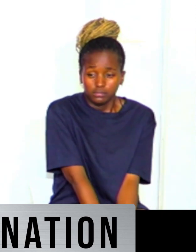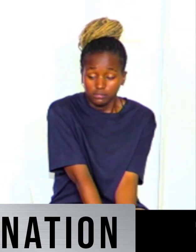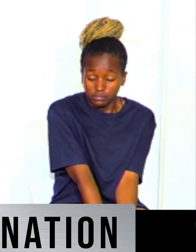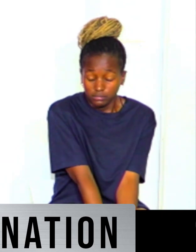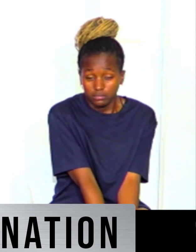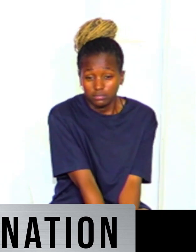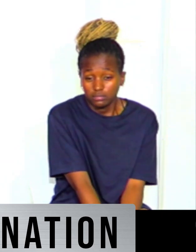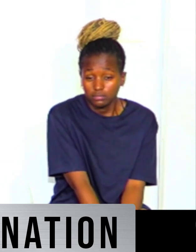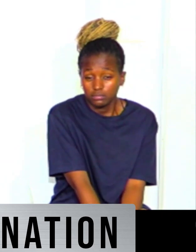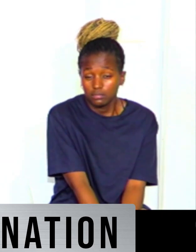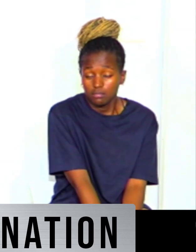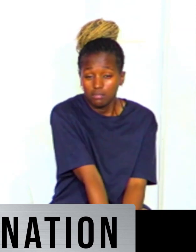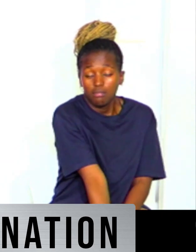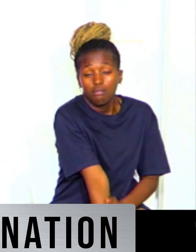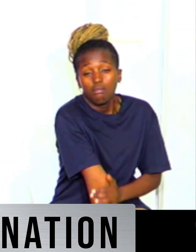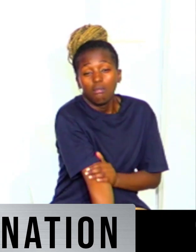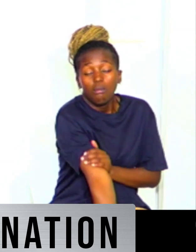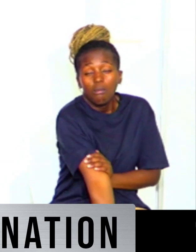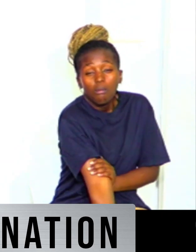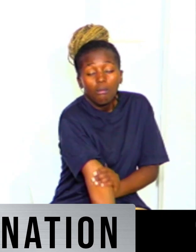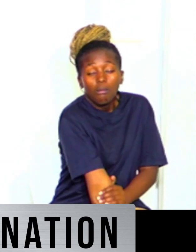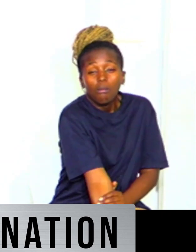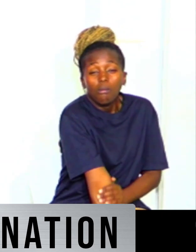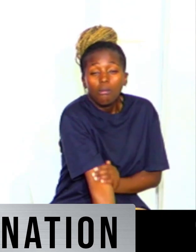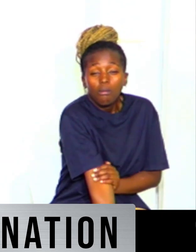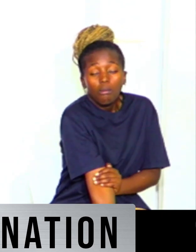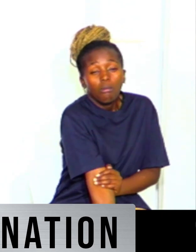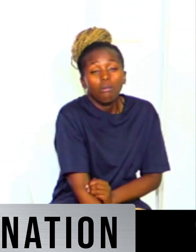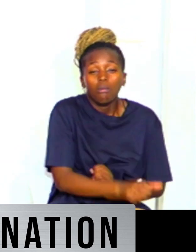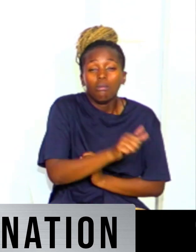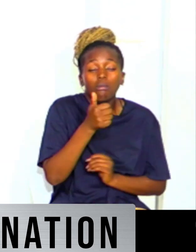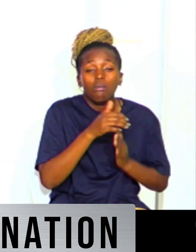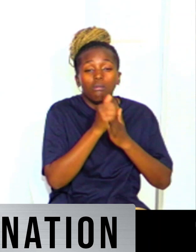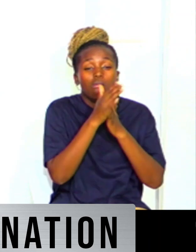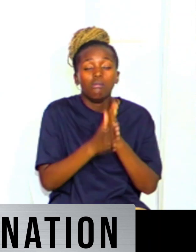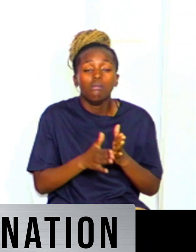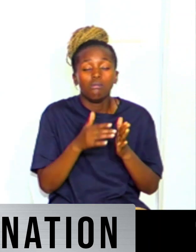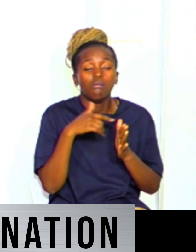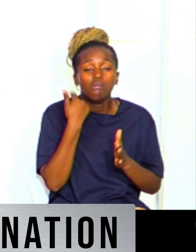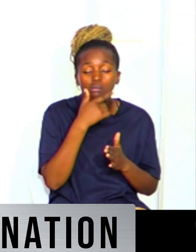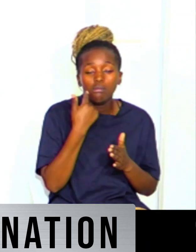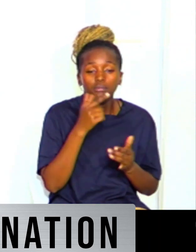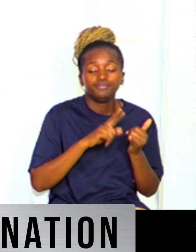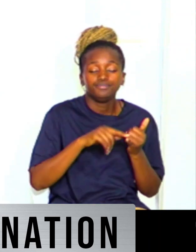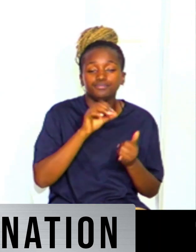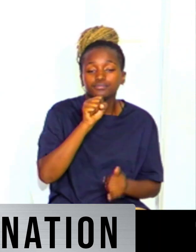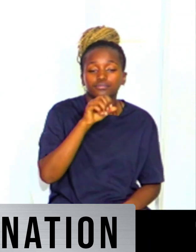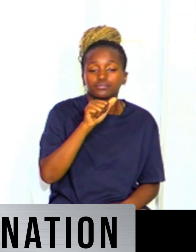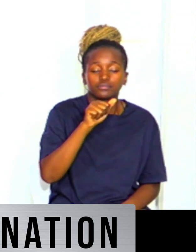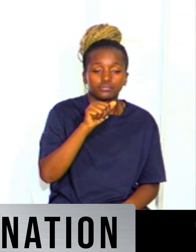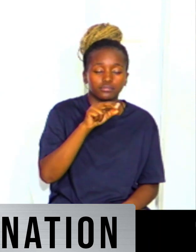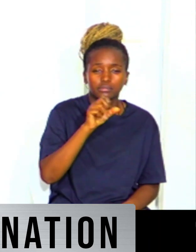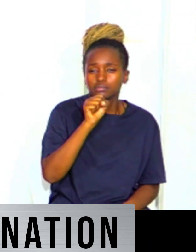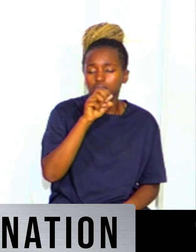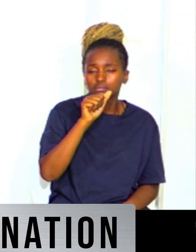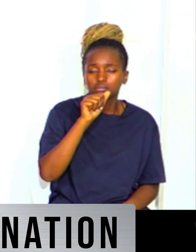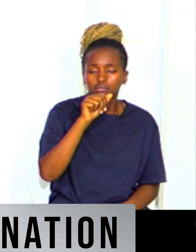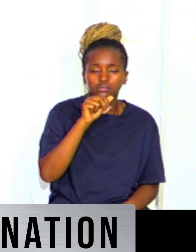of PWDs do you know about? I know someone like Sankok. Morara. I know someone like Morara. Yes. Yeah.